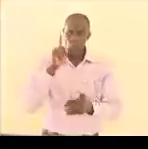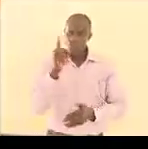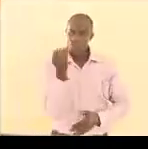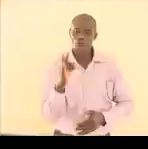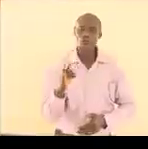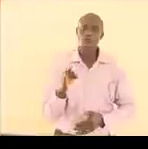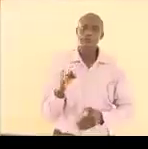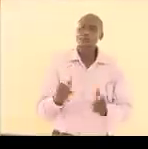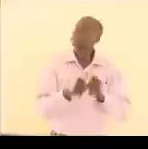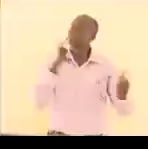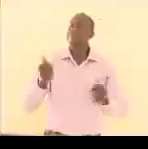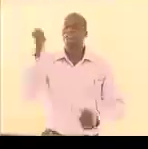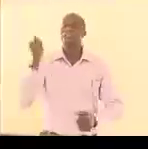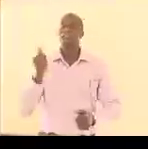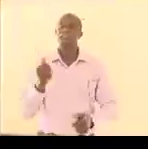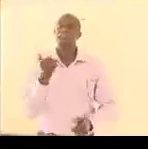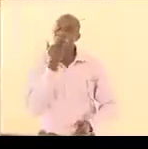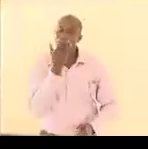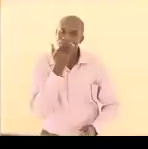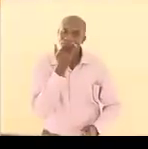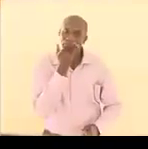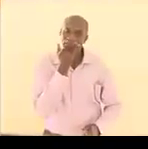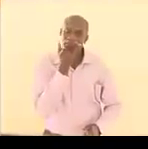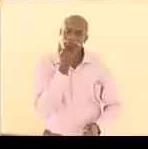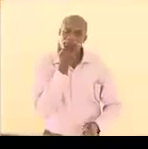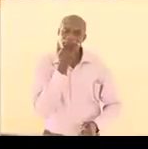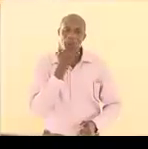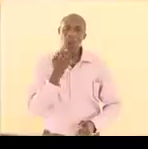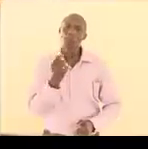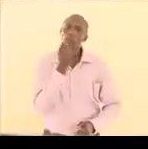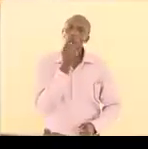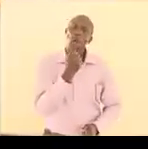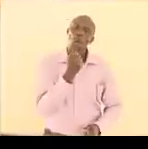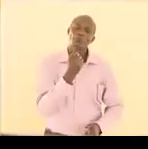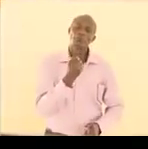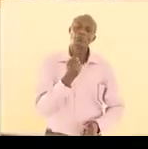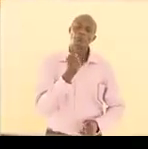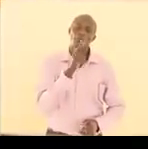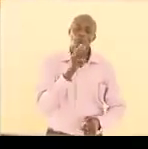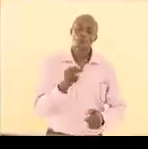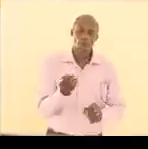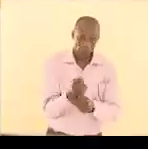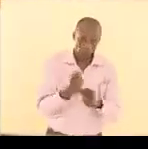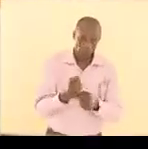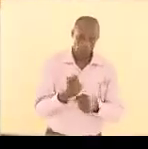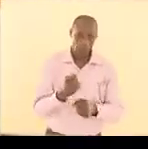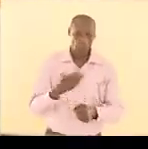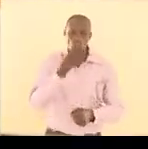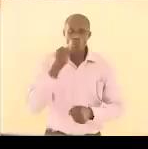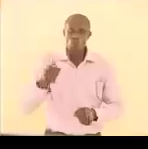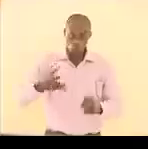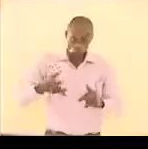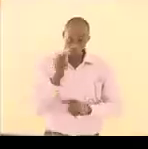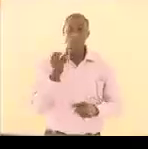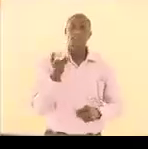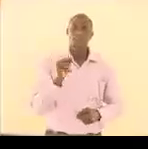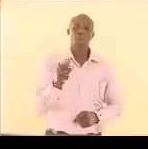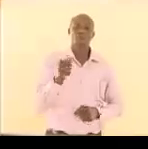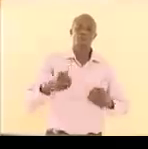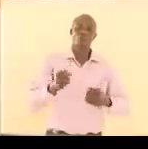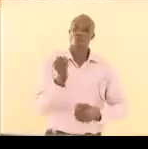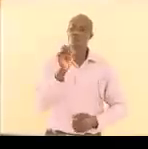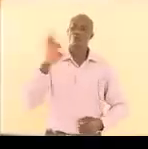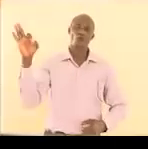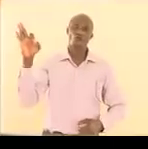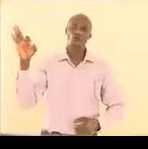One of the greatest mistakes Thomas made, which many of us still make, was to cut himself off from